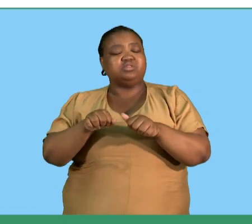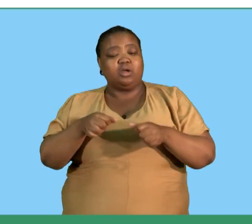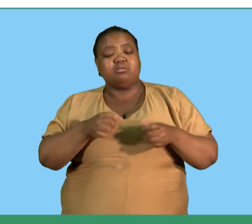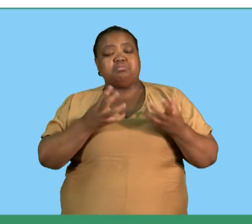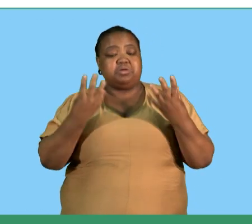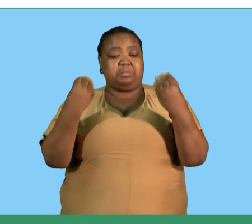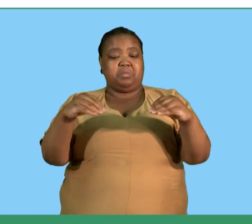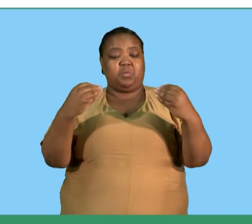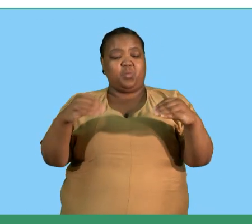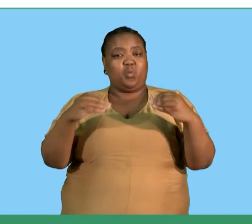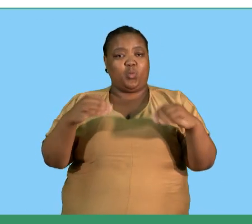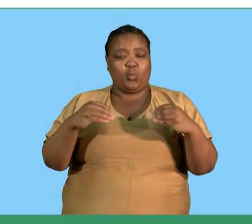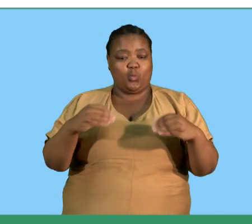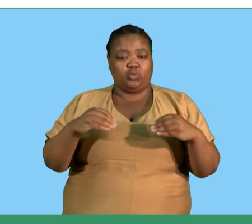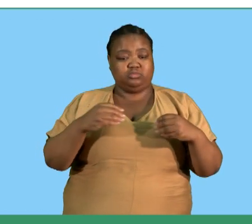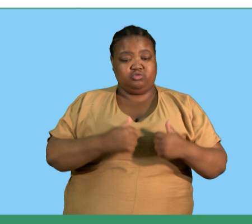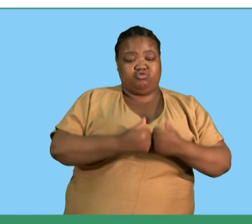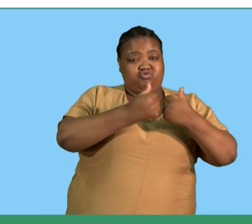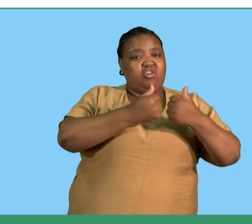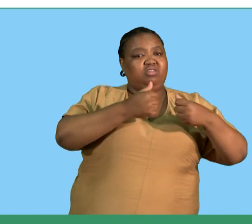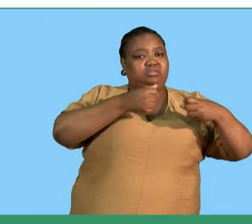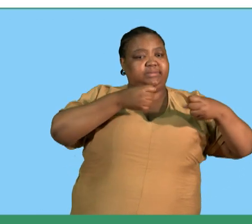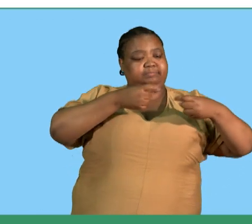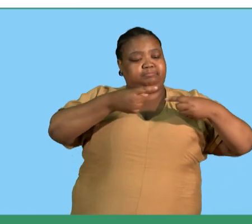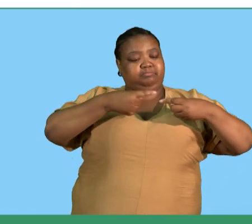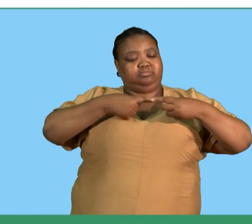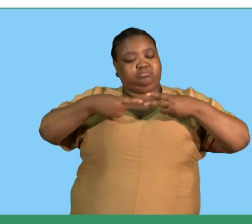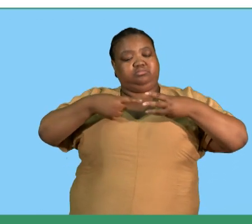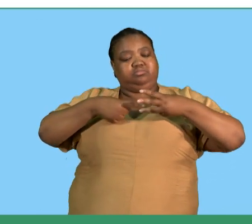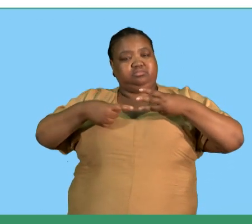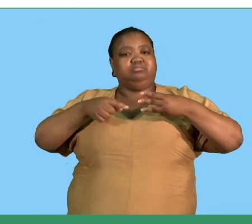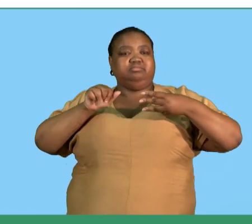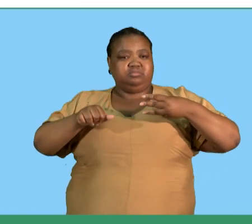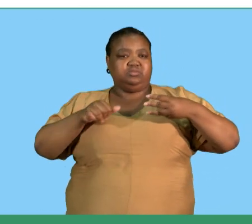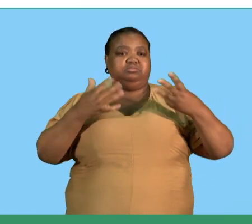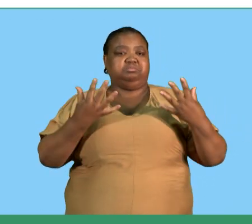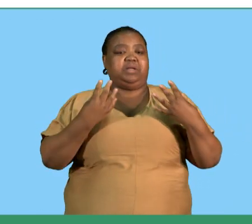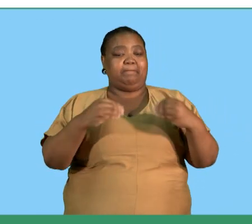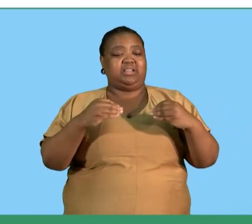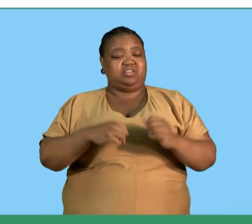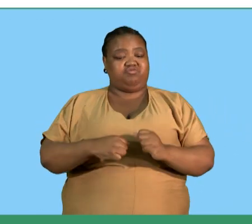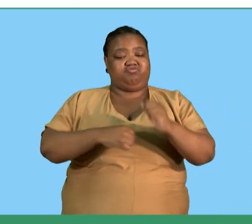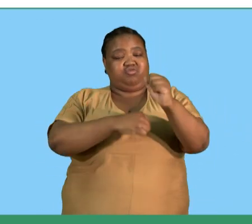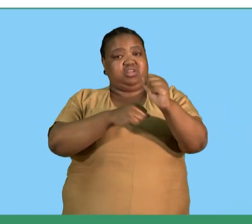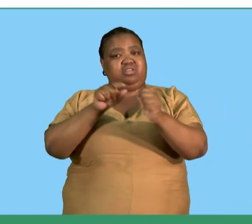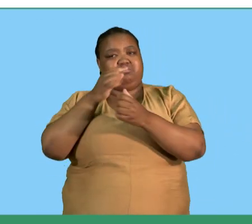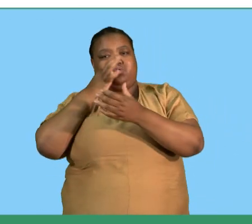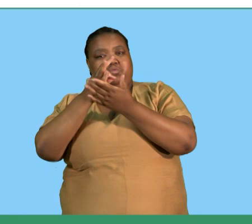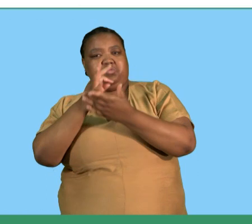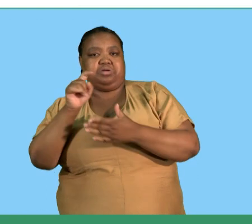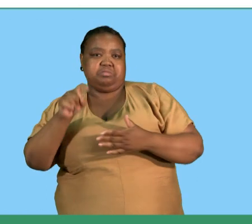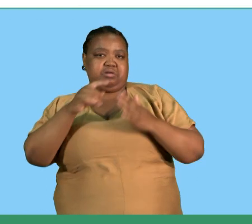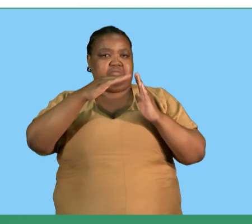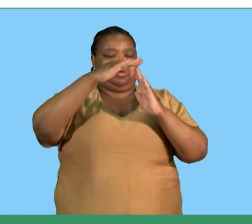ways in which a business could deal with the above mentioned. Where are the above mentioned types of business strategies? These ones on